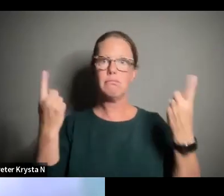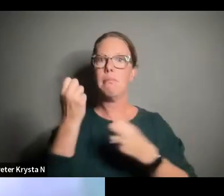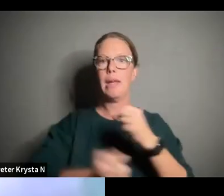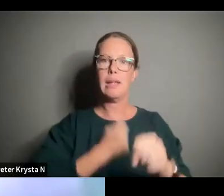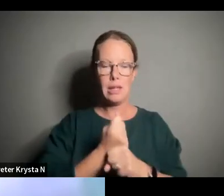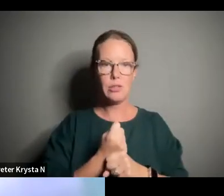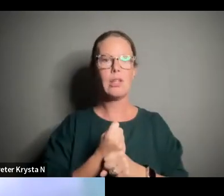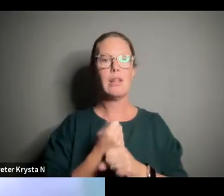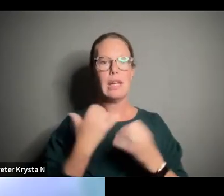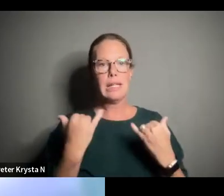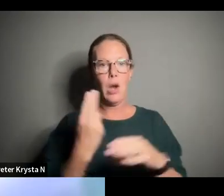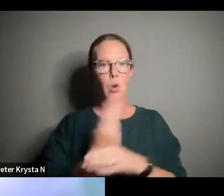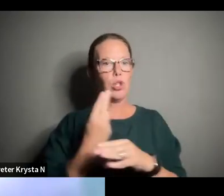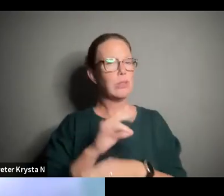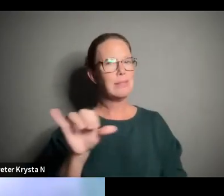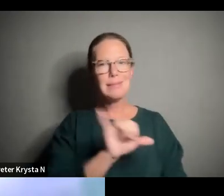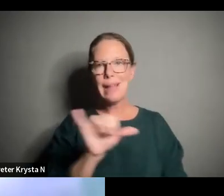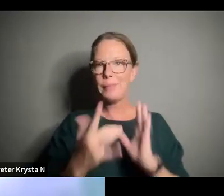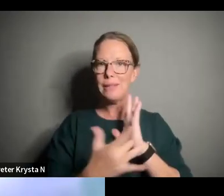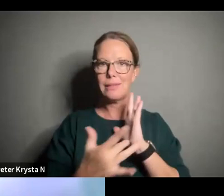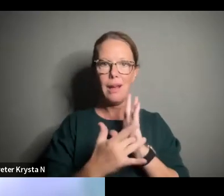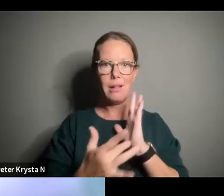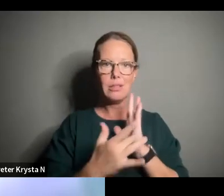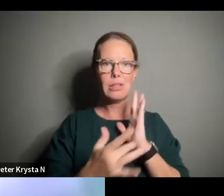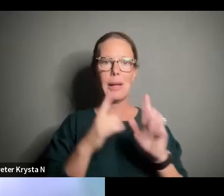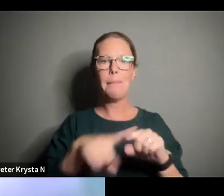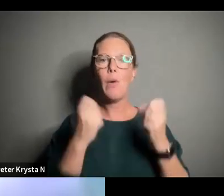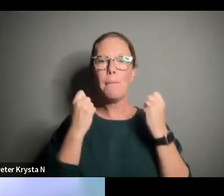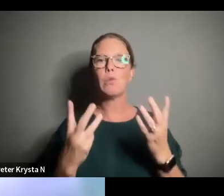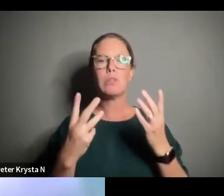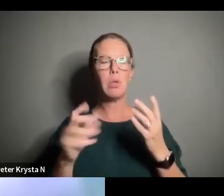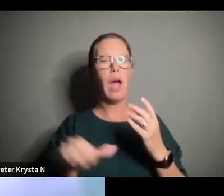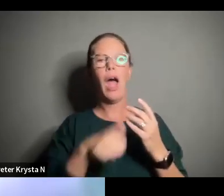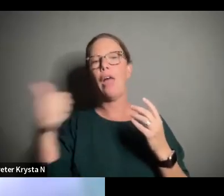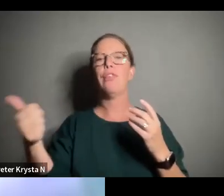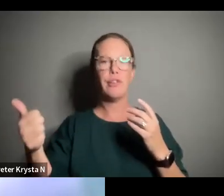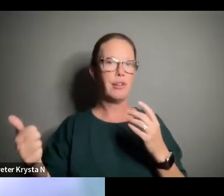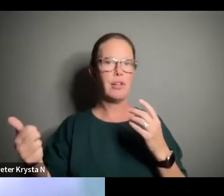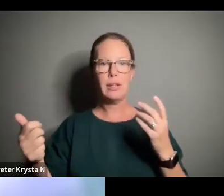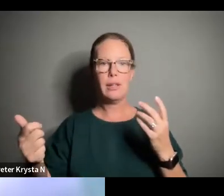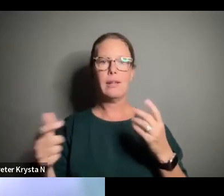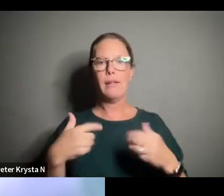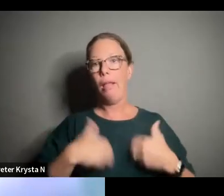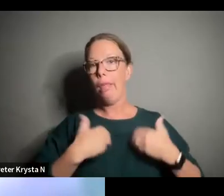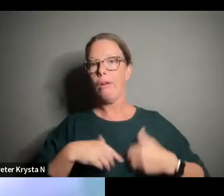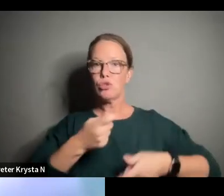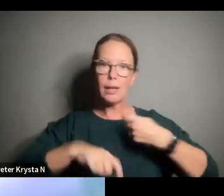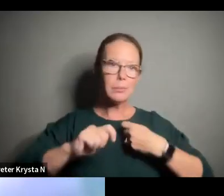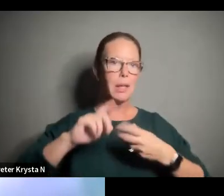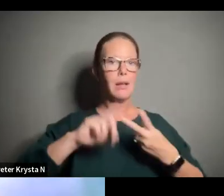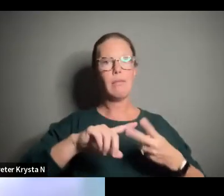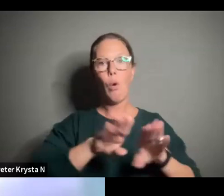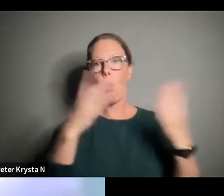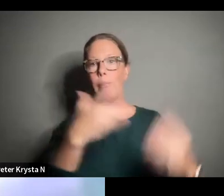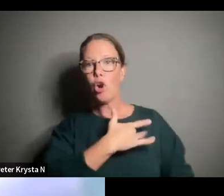we're using it, the same technology, but multiple other indications, open heart operations, lung transplants. And